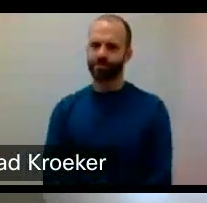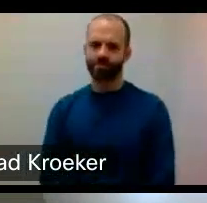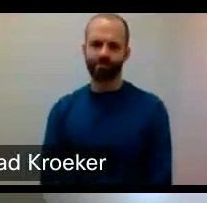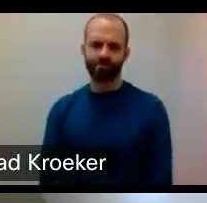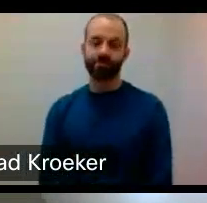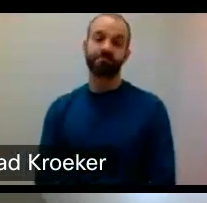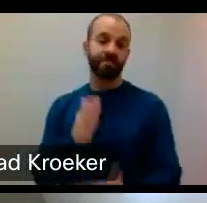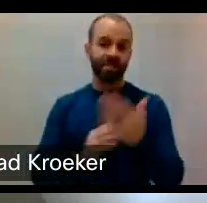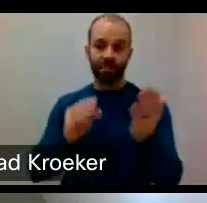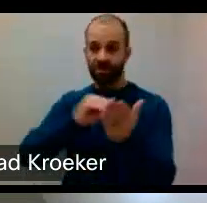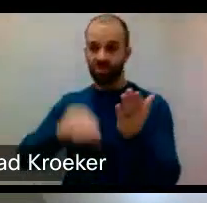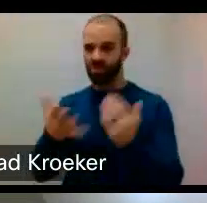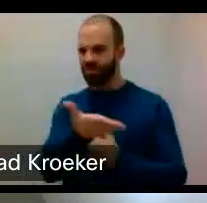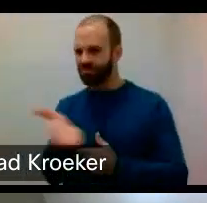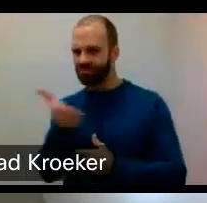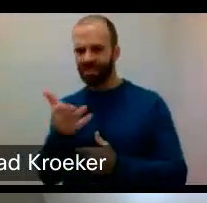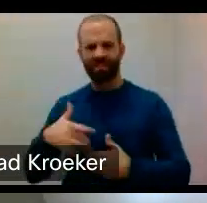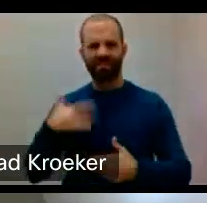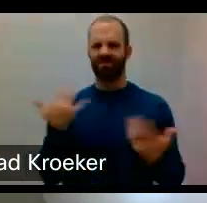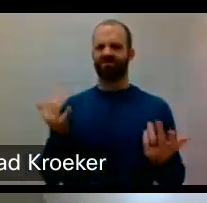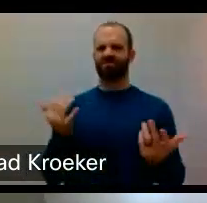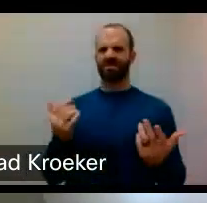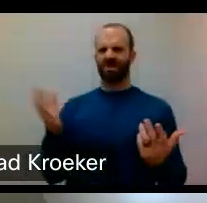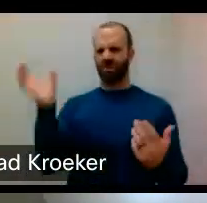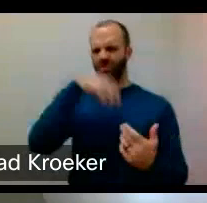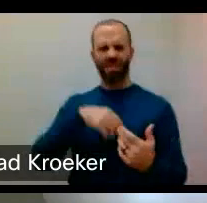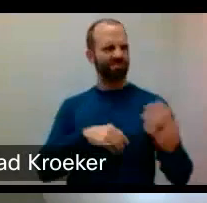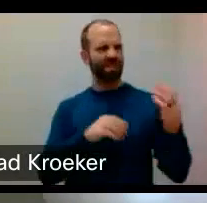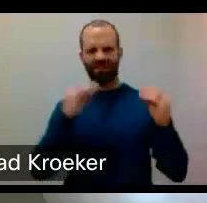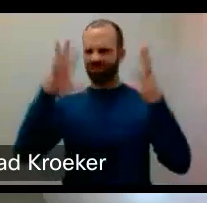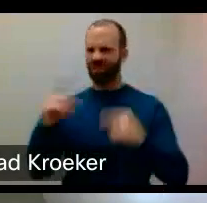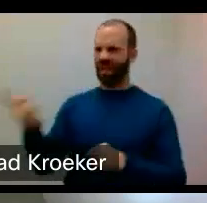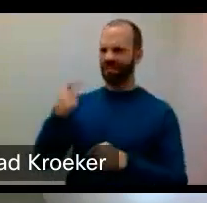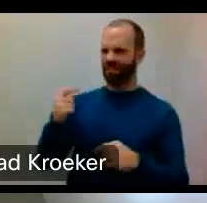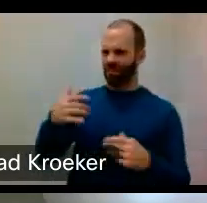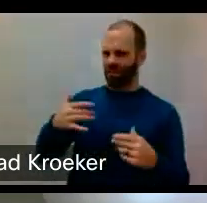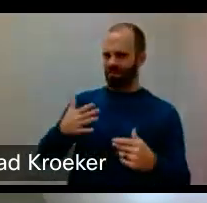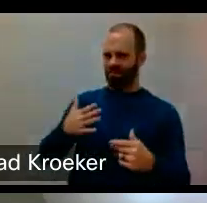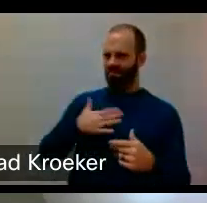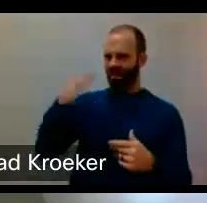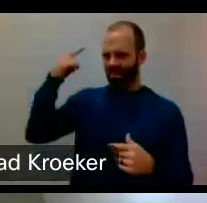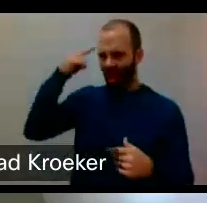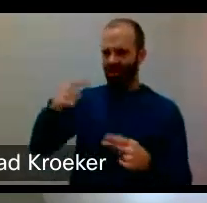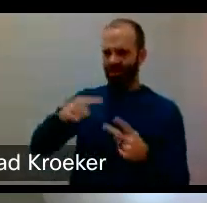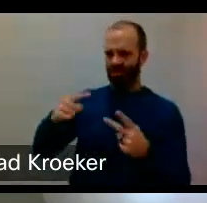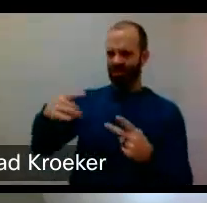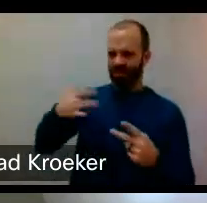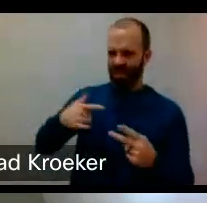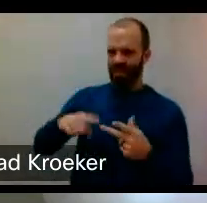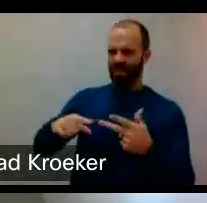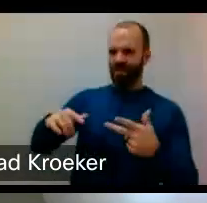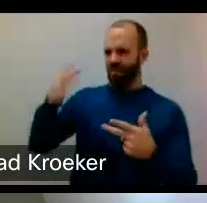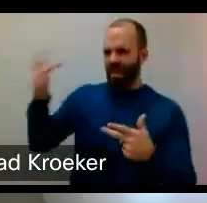So for some students, it might feel a little strange. Well, why does my instructor care what I think? Or why does my instruction care how I felt after that